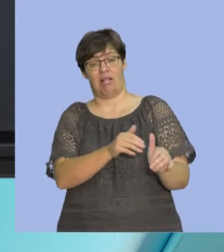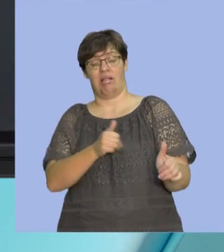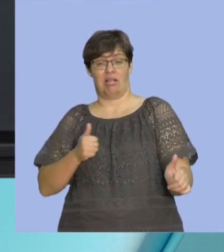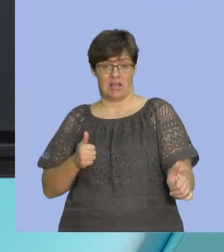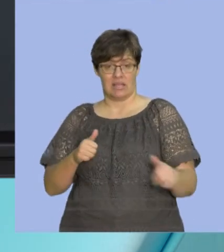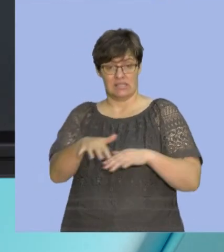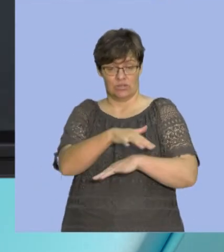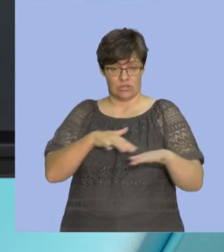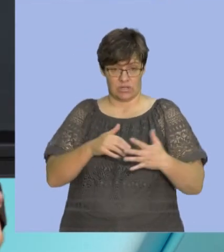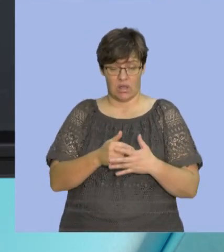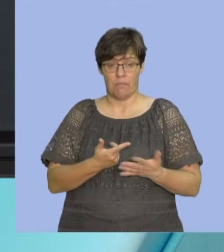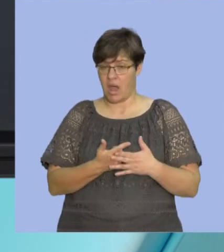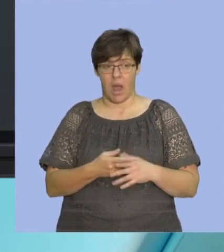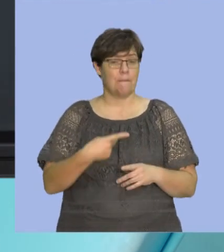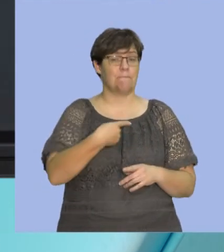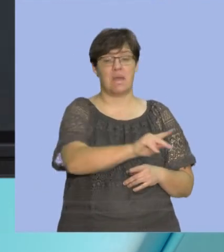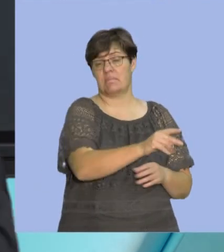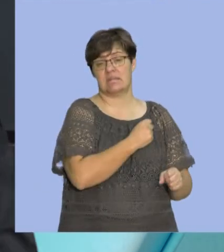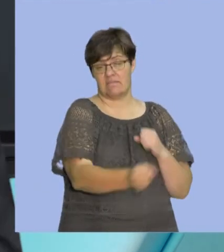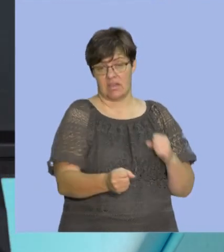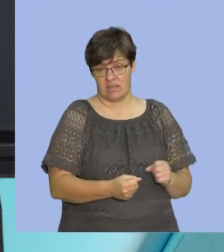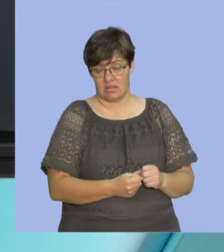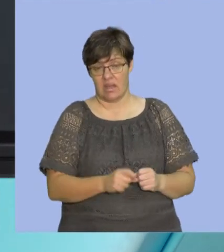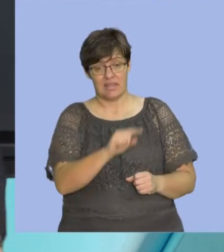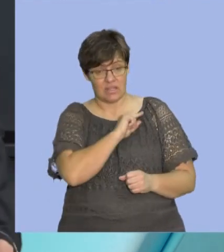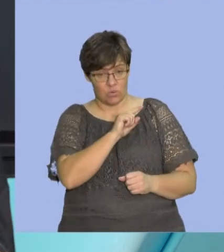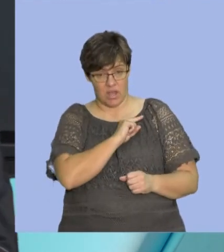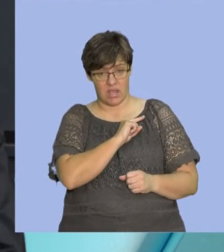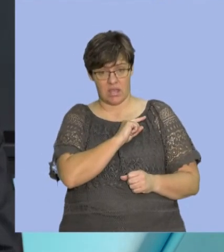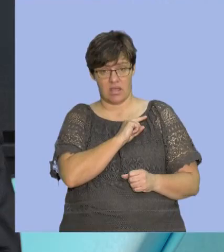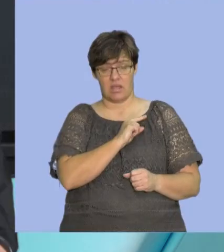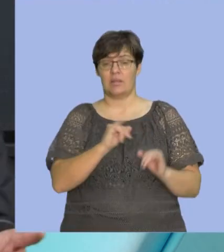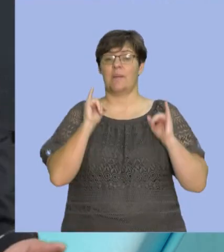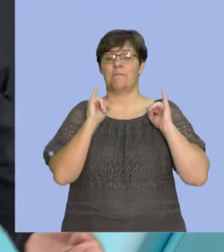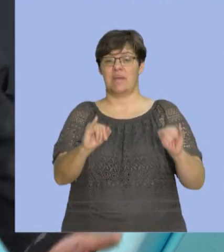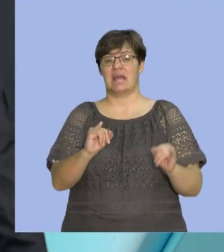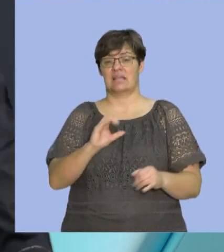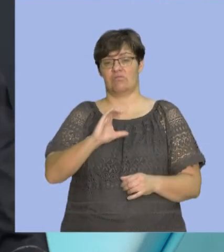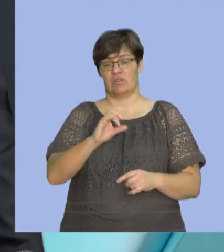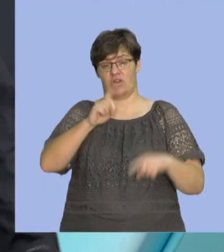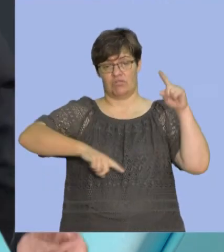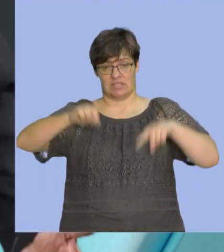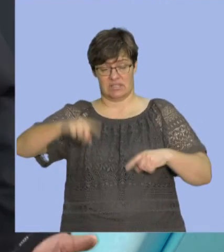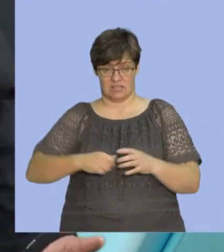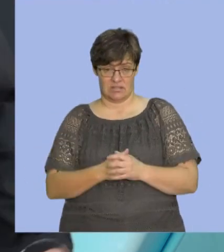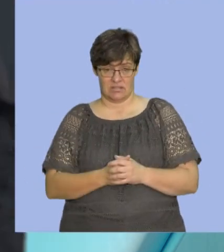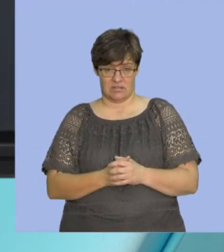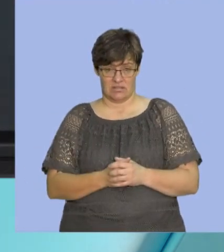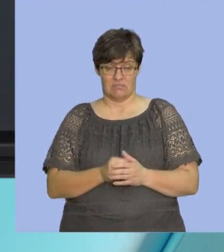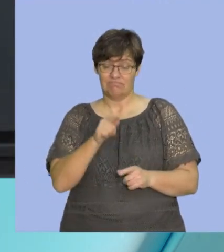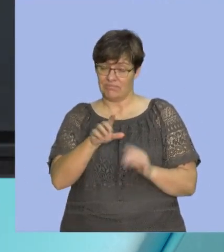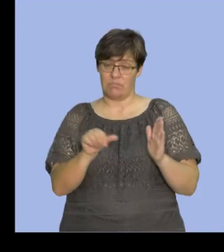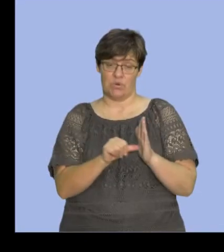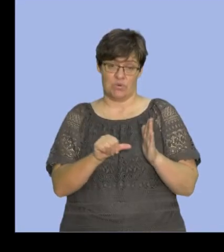situation where we are overdue with our payments, and as a result, you also get a bad credit rating. That's very, very